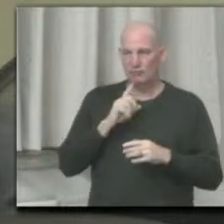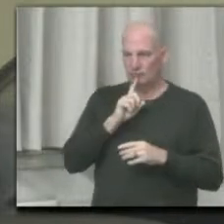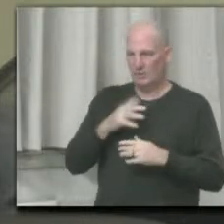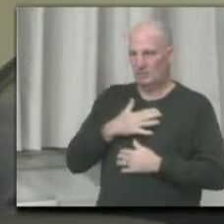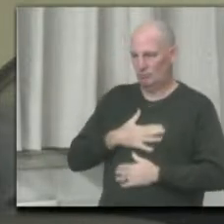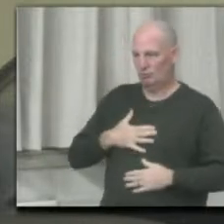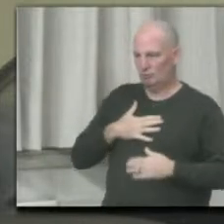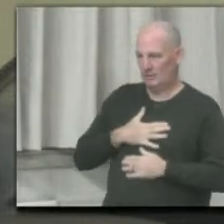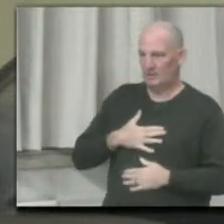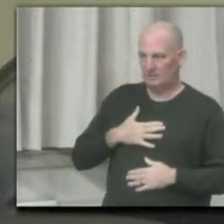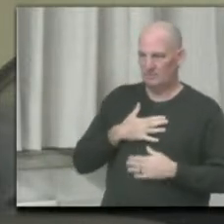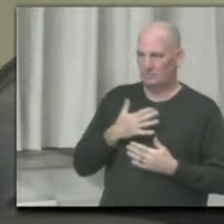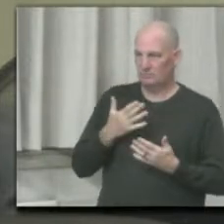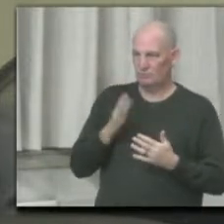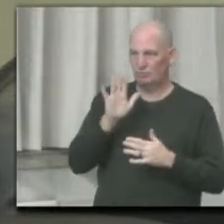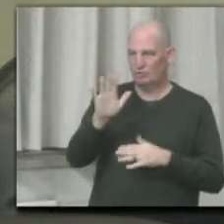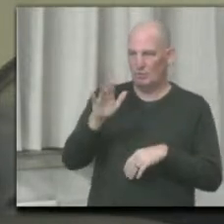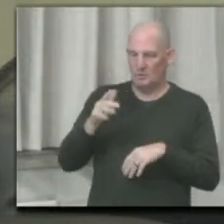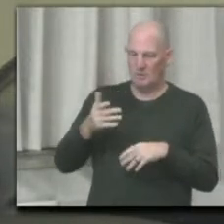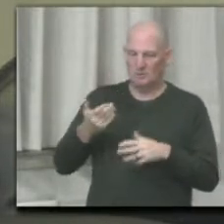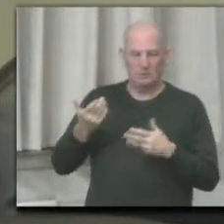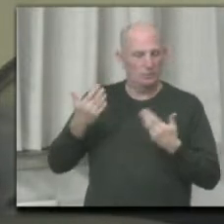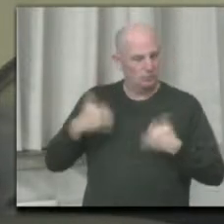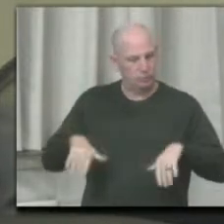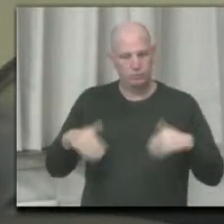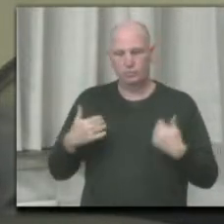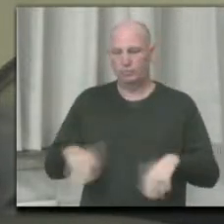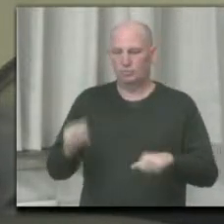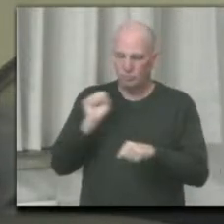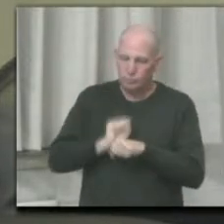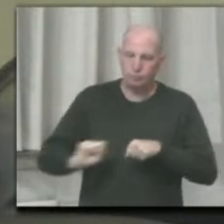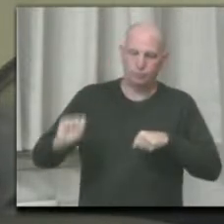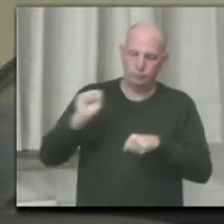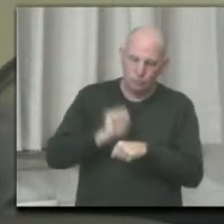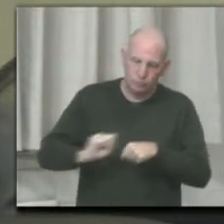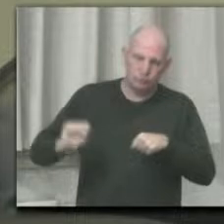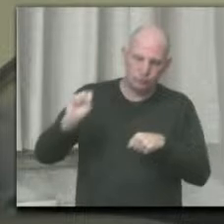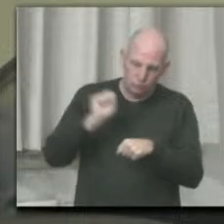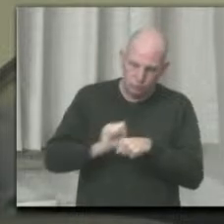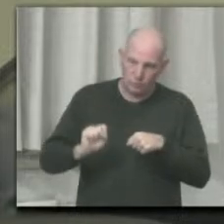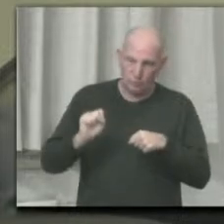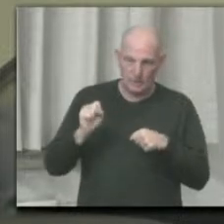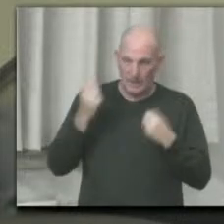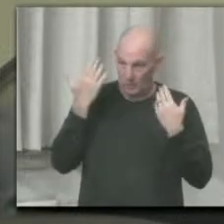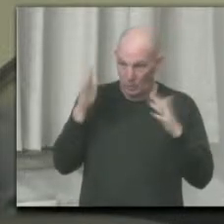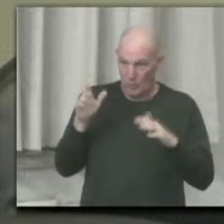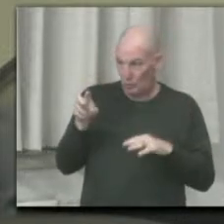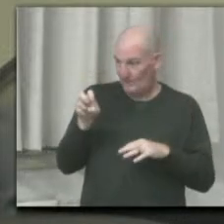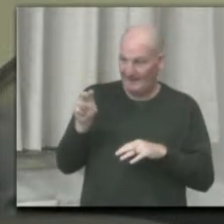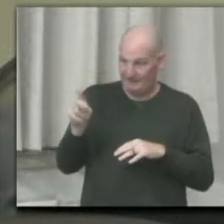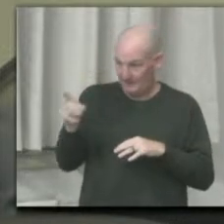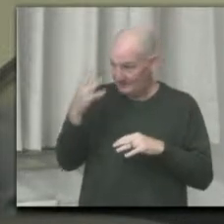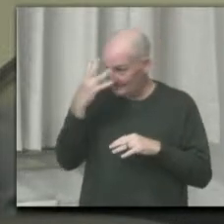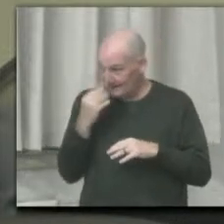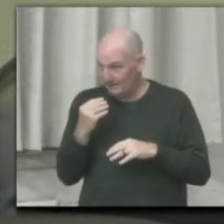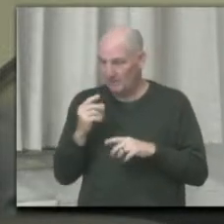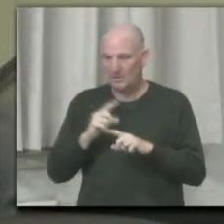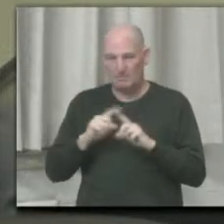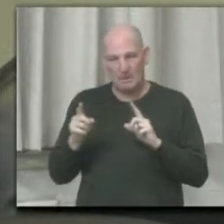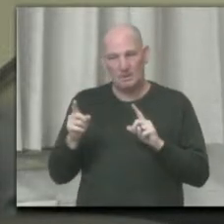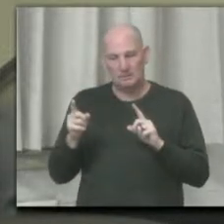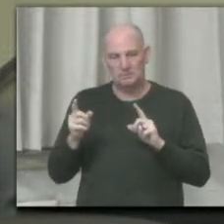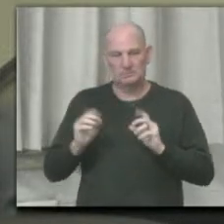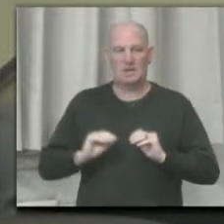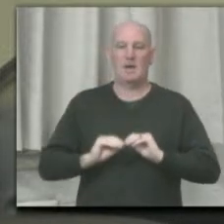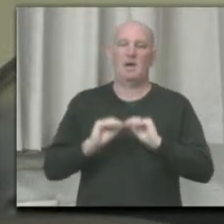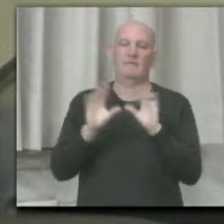appreciate your tireless vision. At times, I don't know that you sleep, but it's